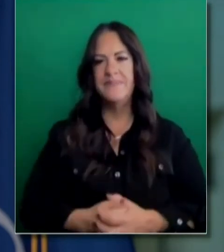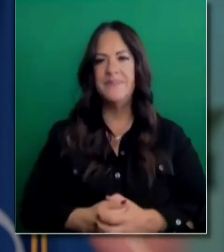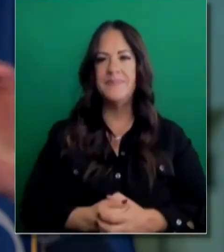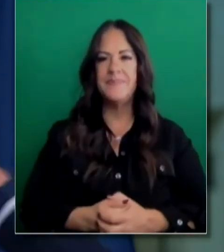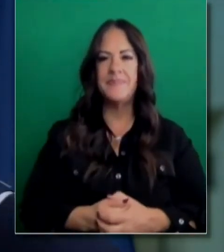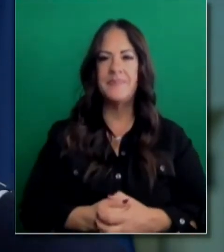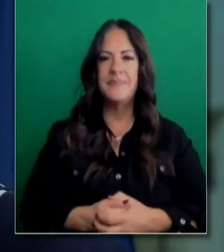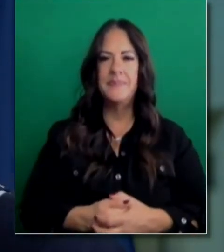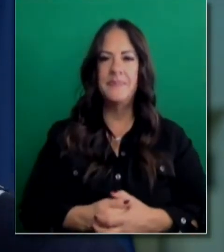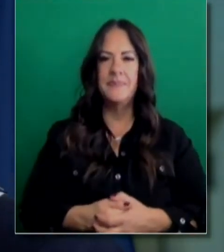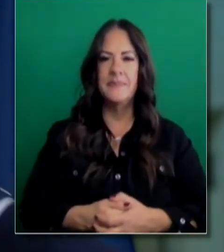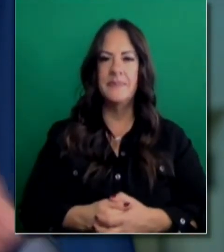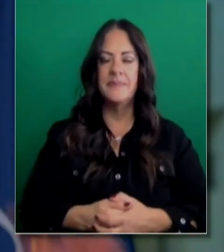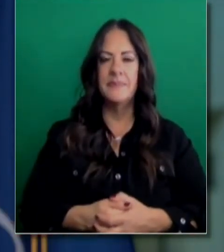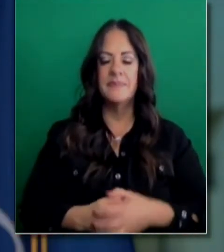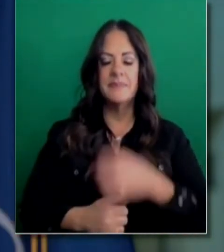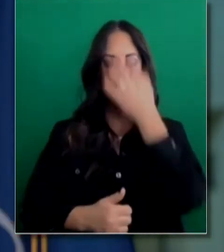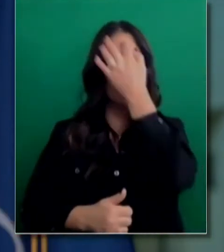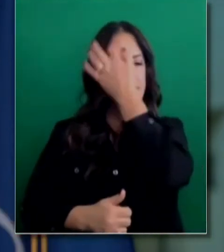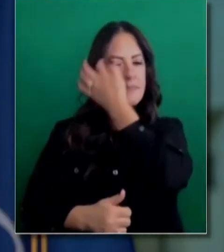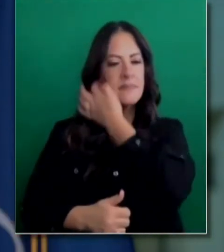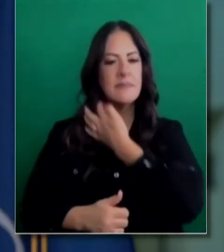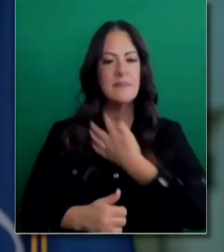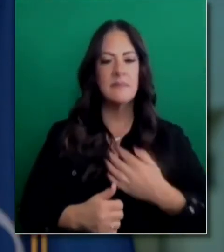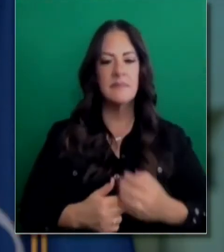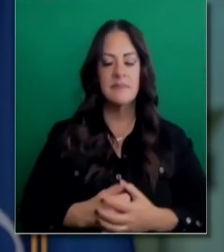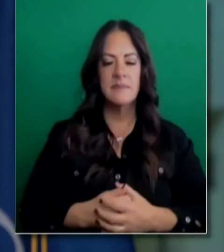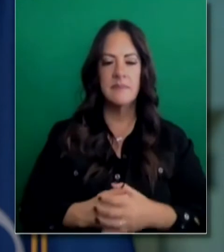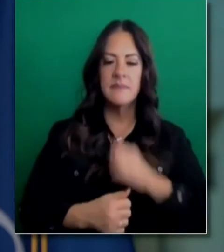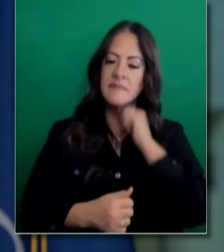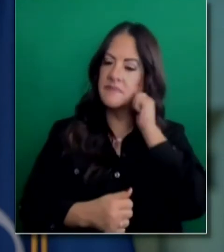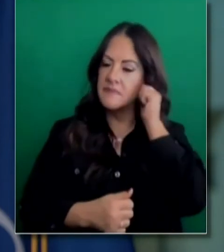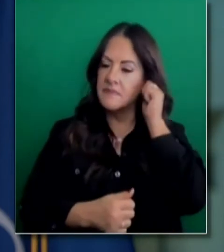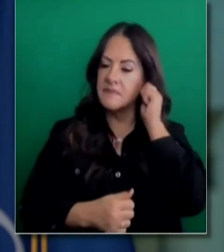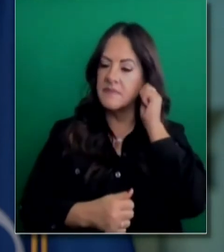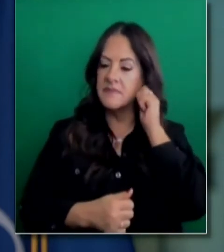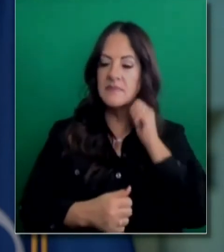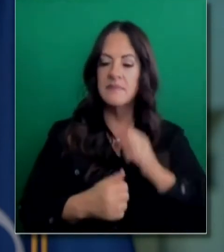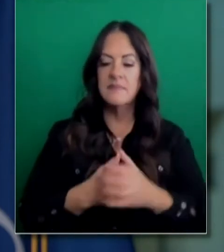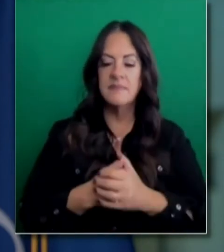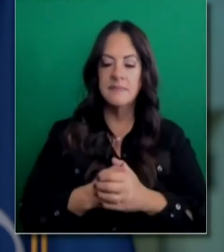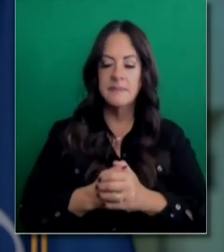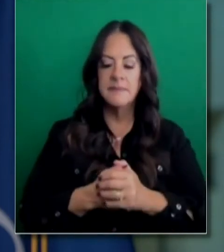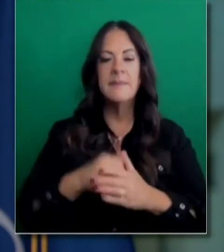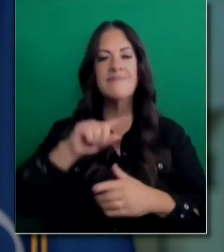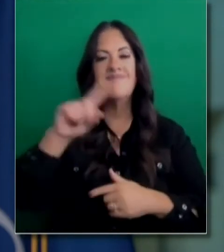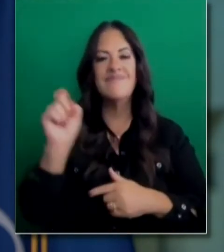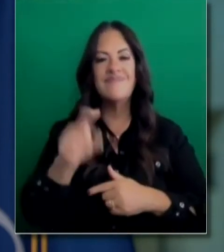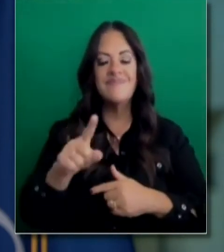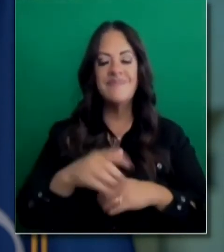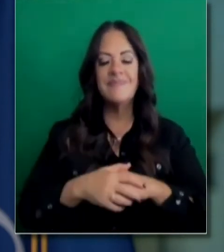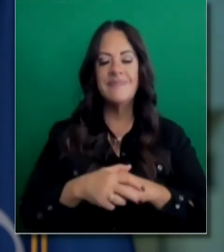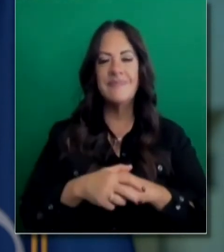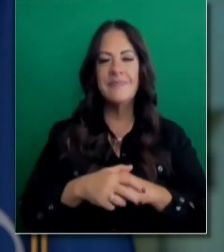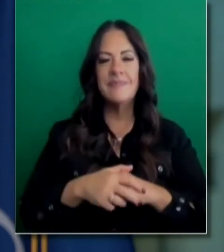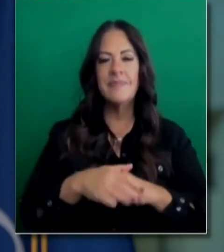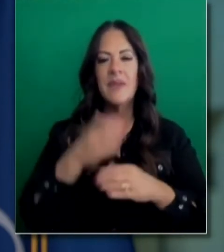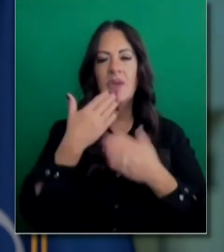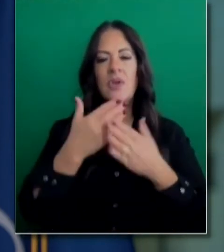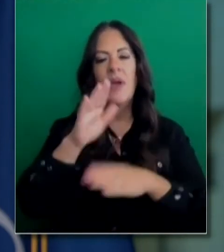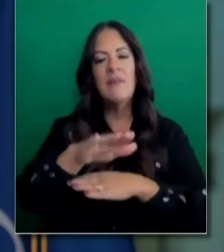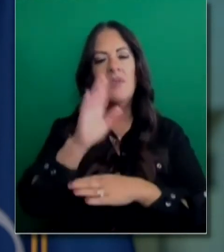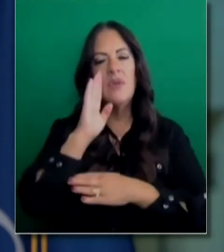Brody Levesque, LA Blade. Hey, Governor. Good afternoon. Actually, my question is for Dr.